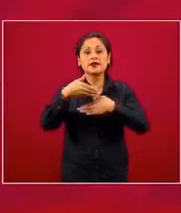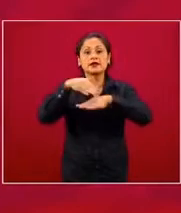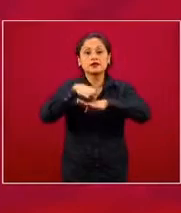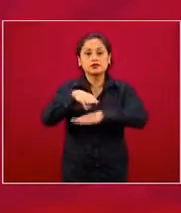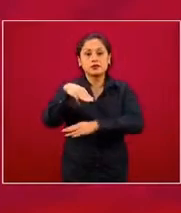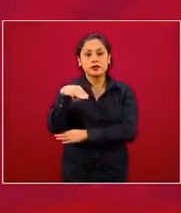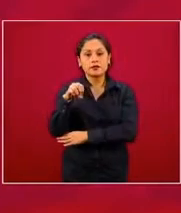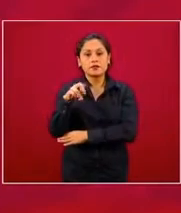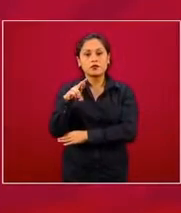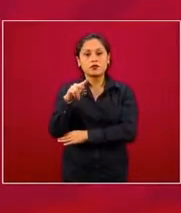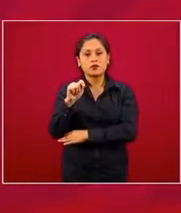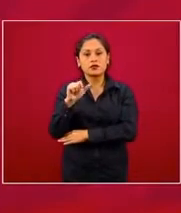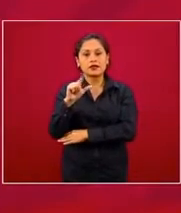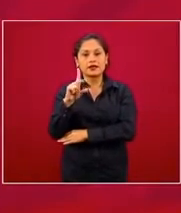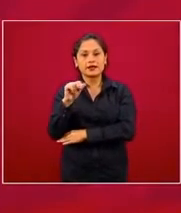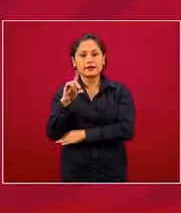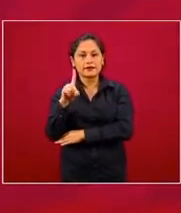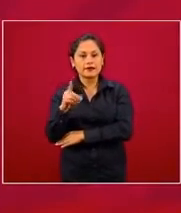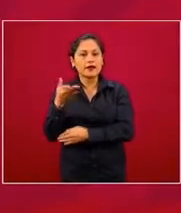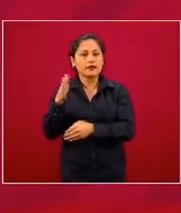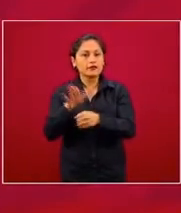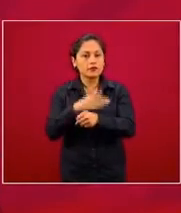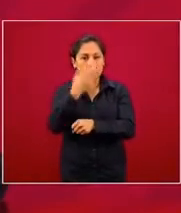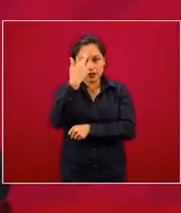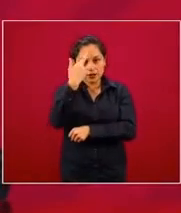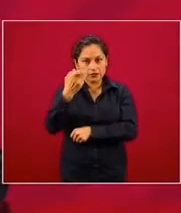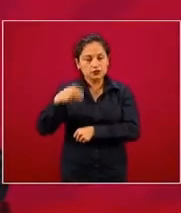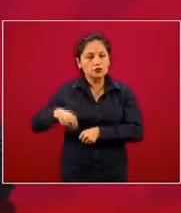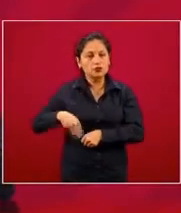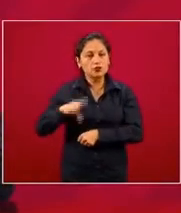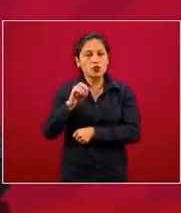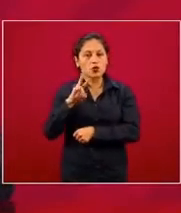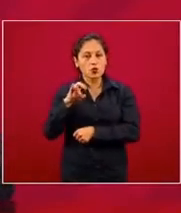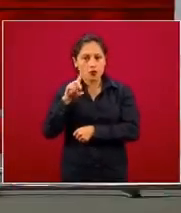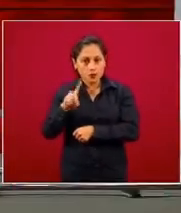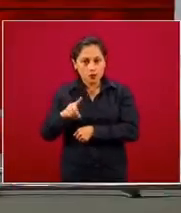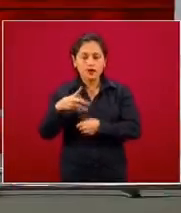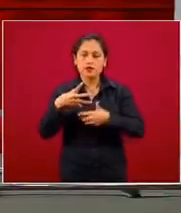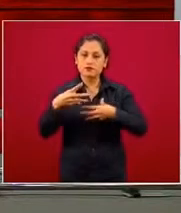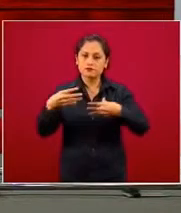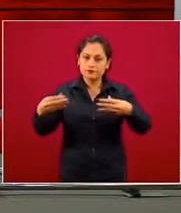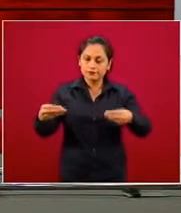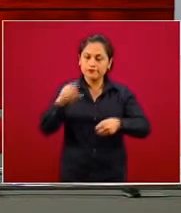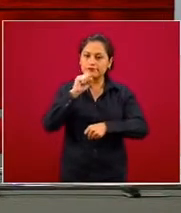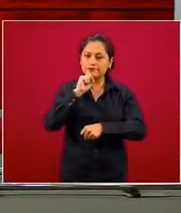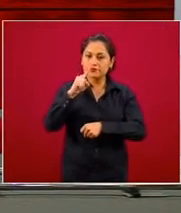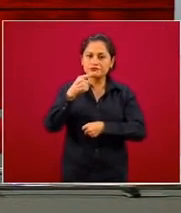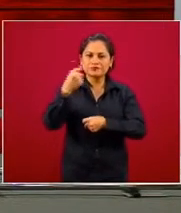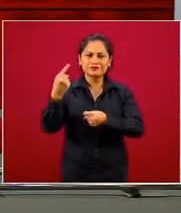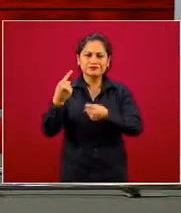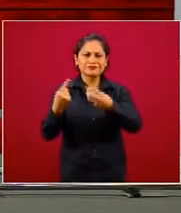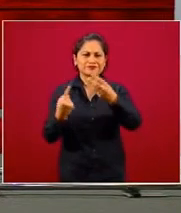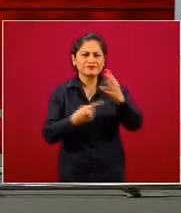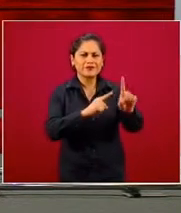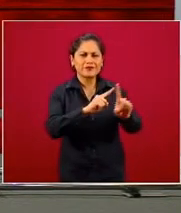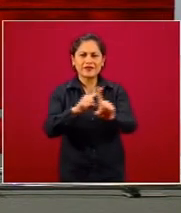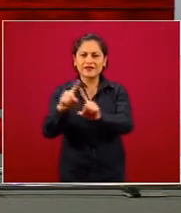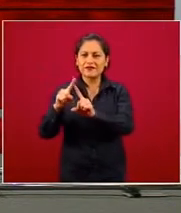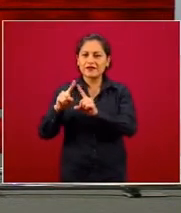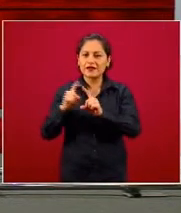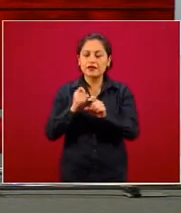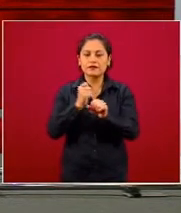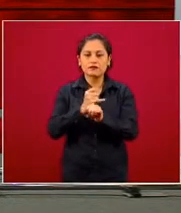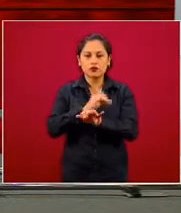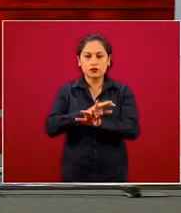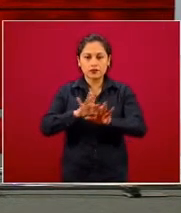us today about mortality, records, epidemiological monitoring, and a number of technical